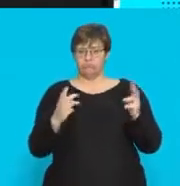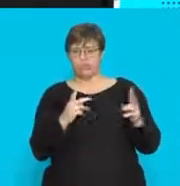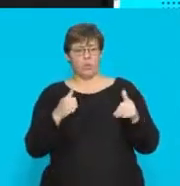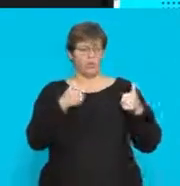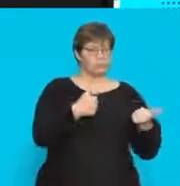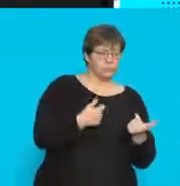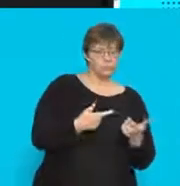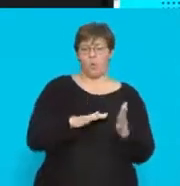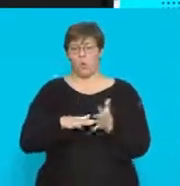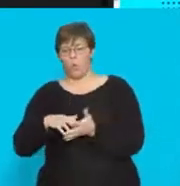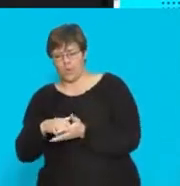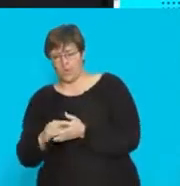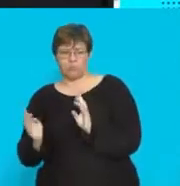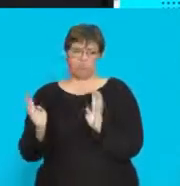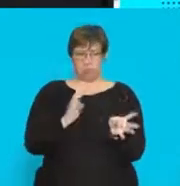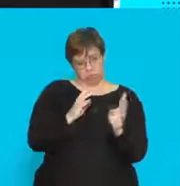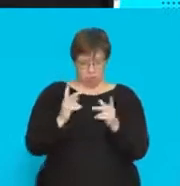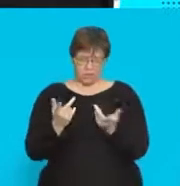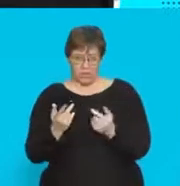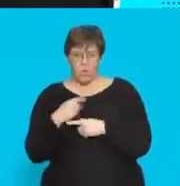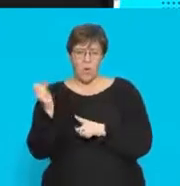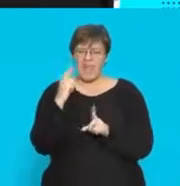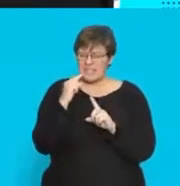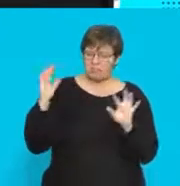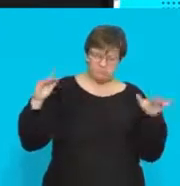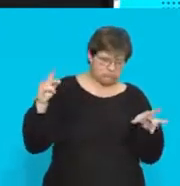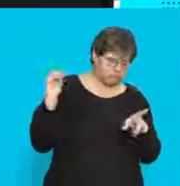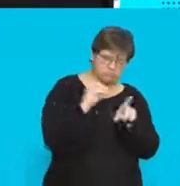Is it maybe resistant to insects? An